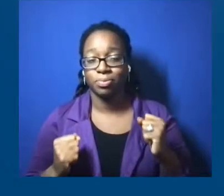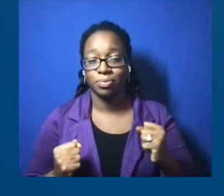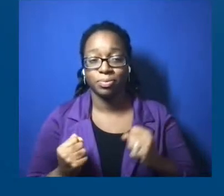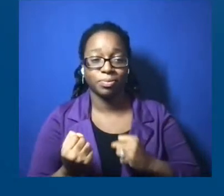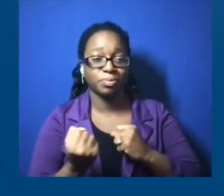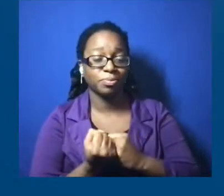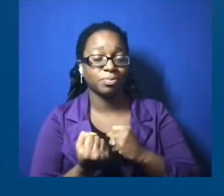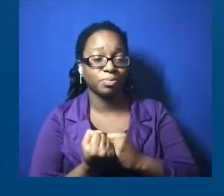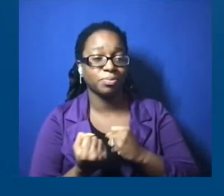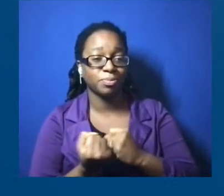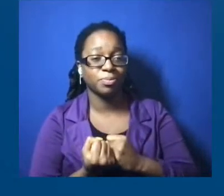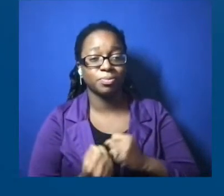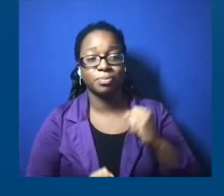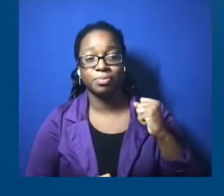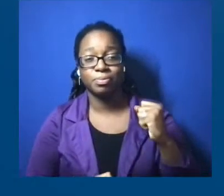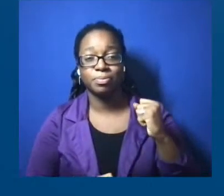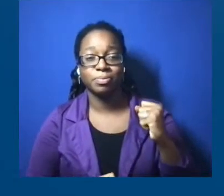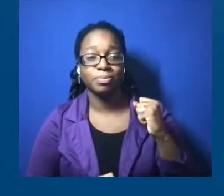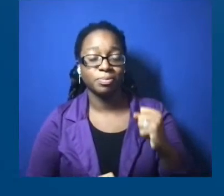Joe! Let's go Joe!